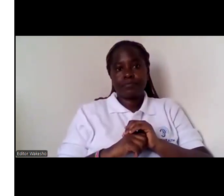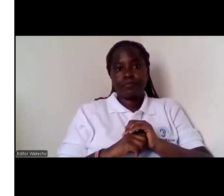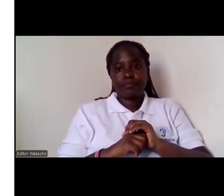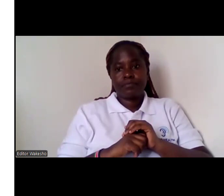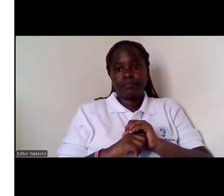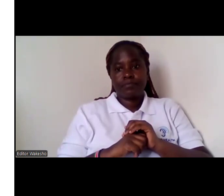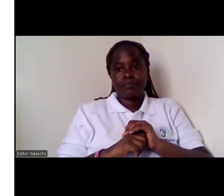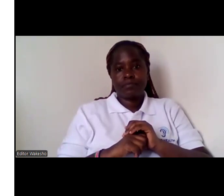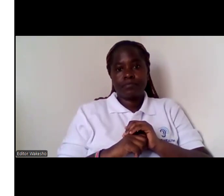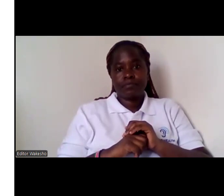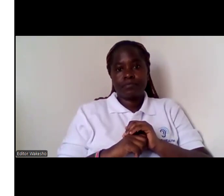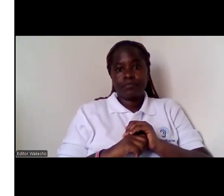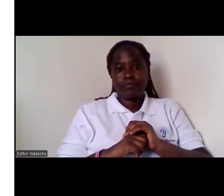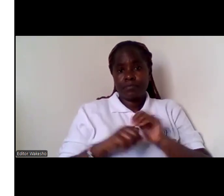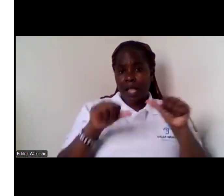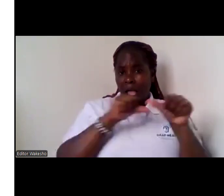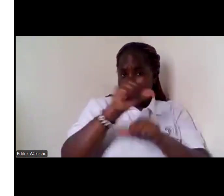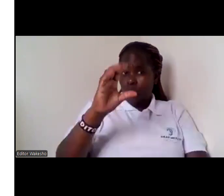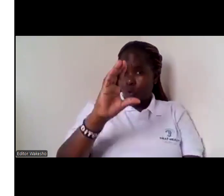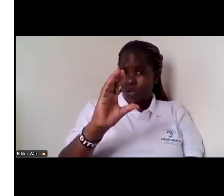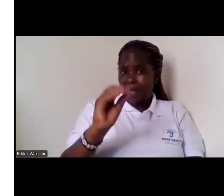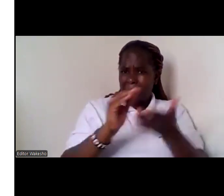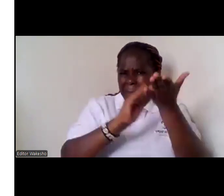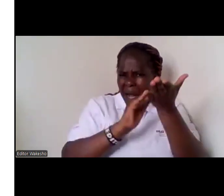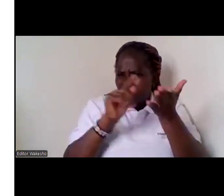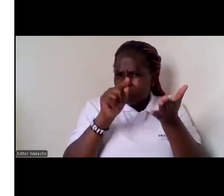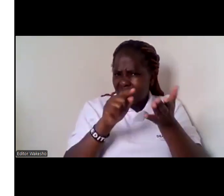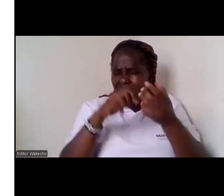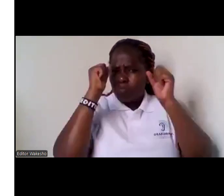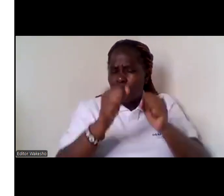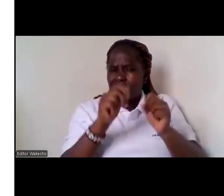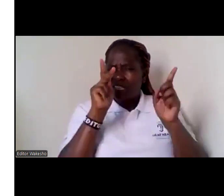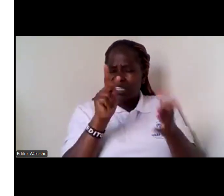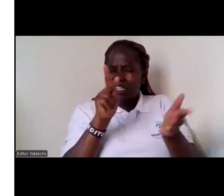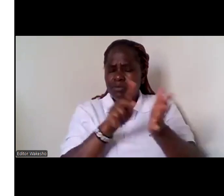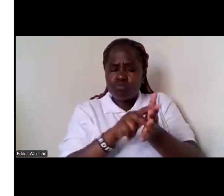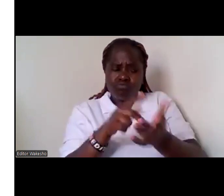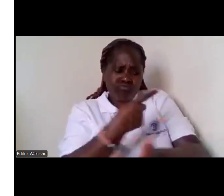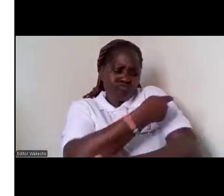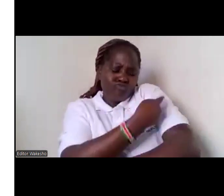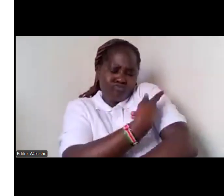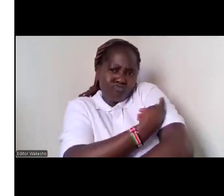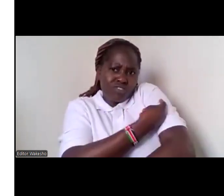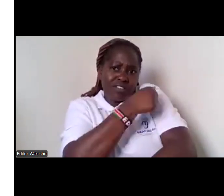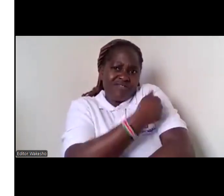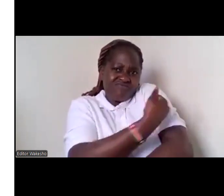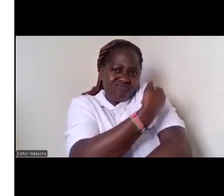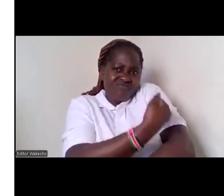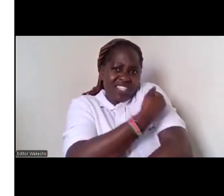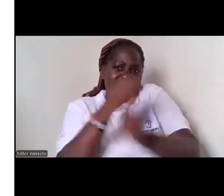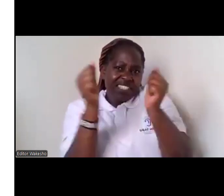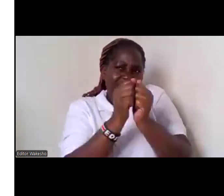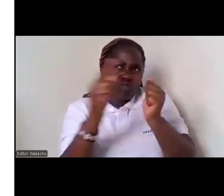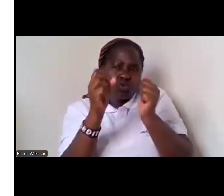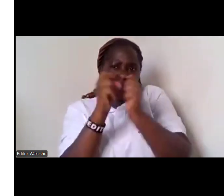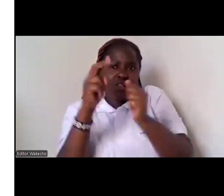if you talk about the copper coil, this one can be kept for up to 10 to 12 years. So it's quite often used for